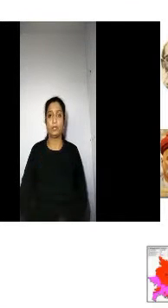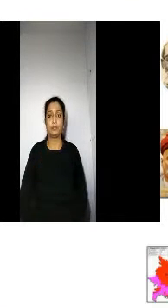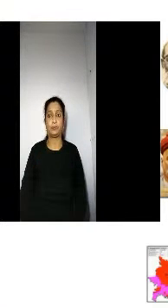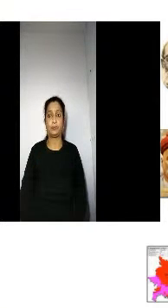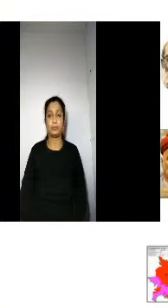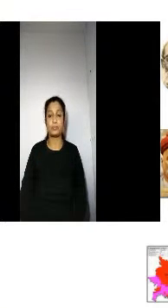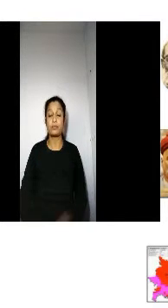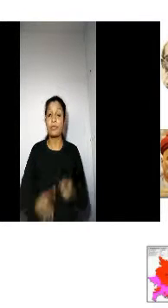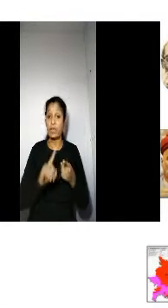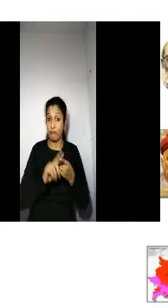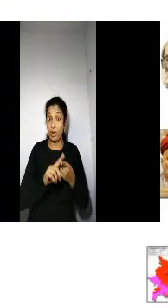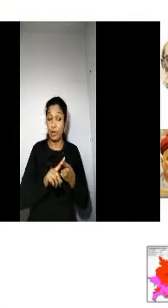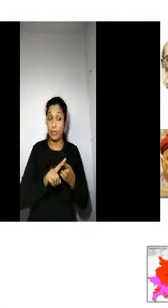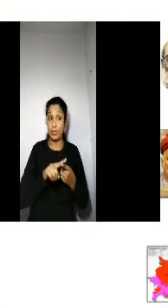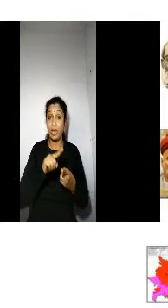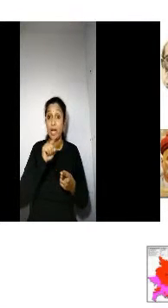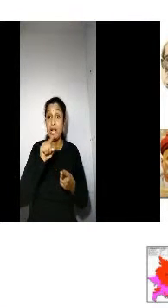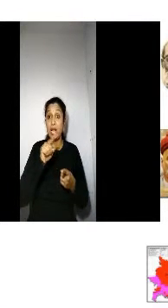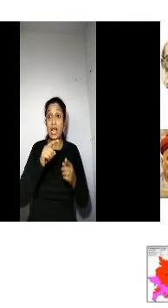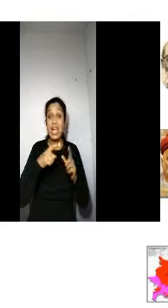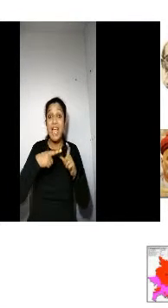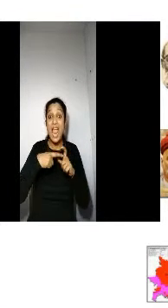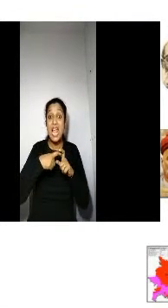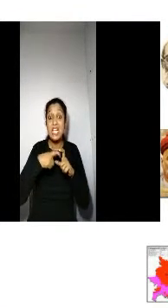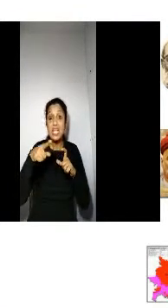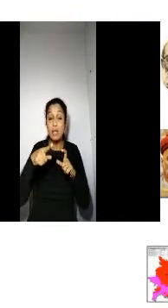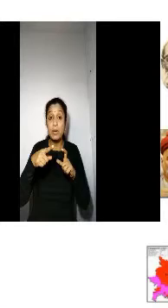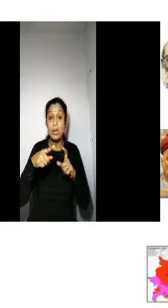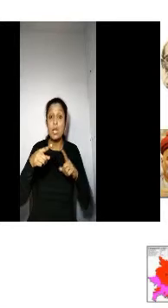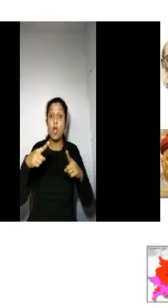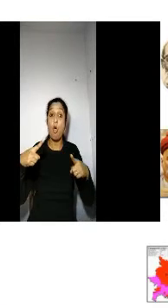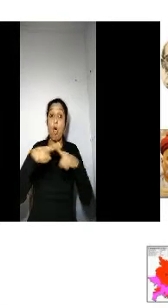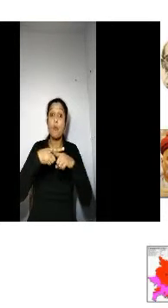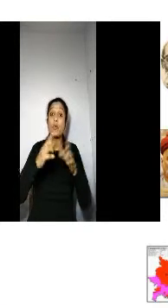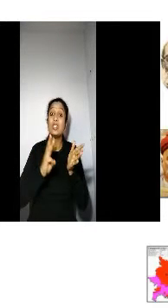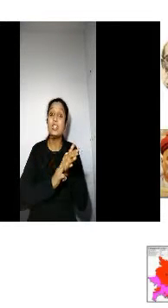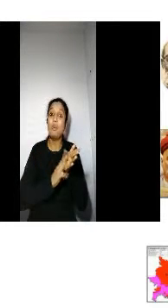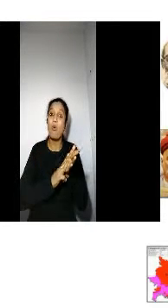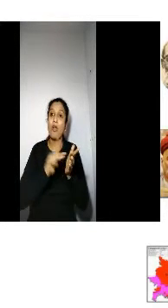He was an extremist,